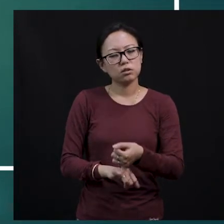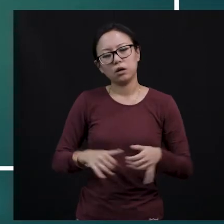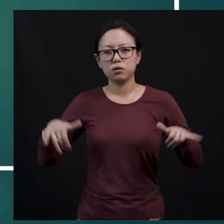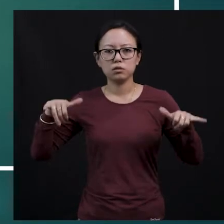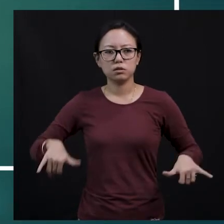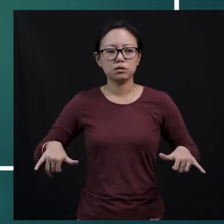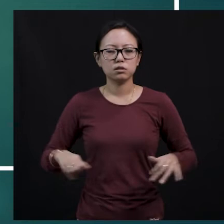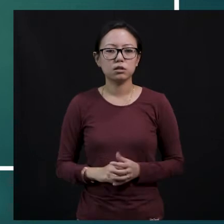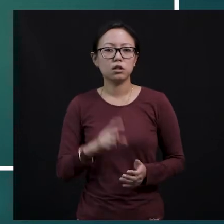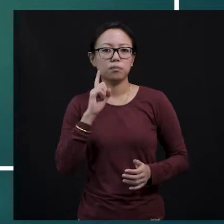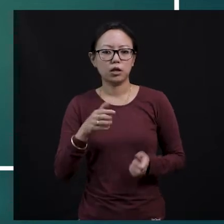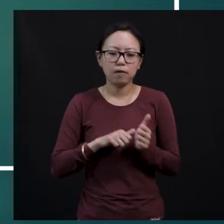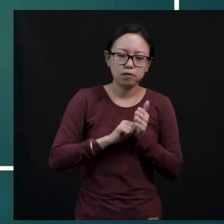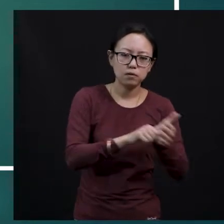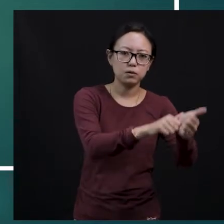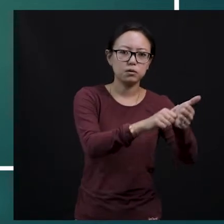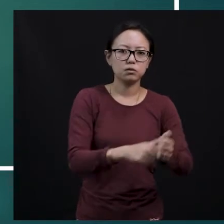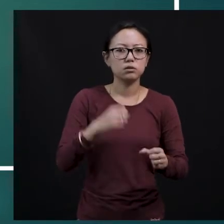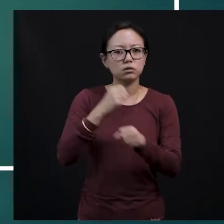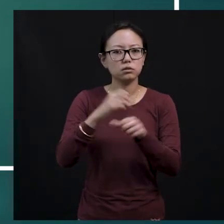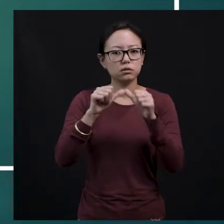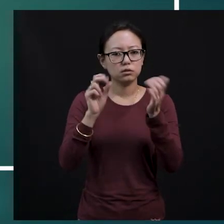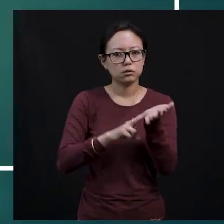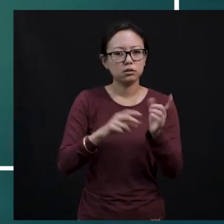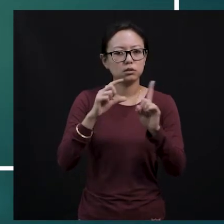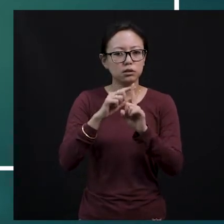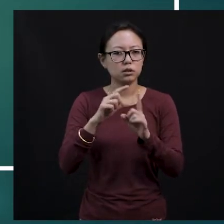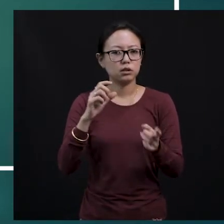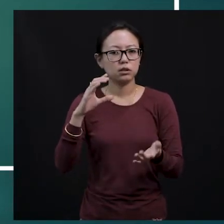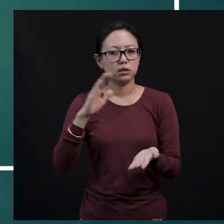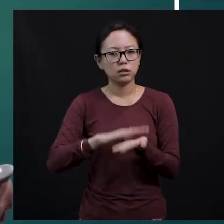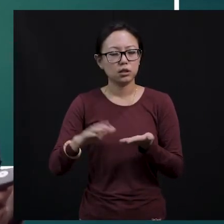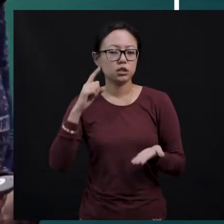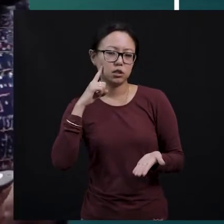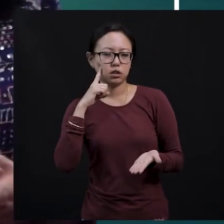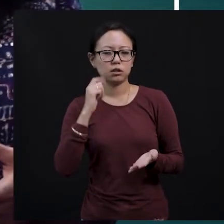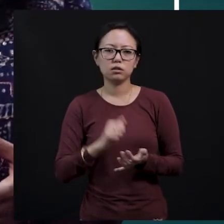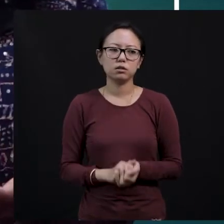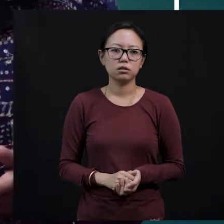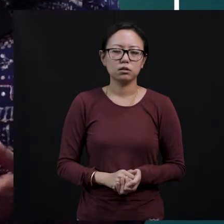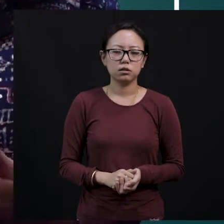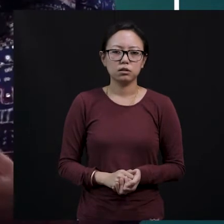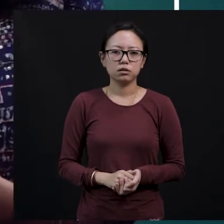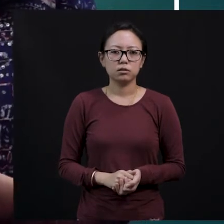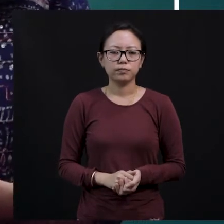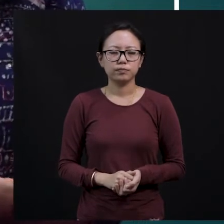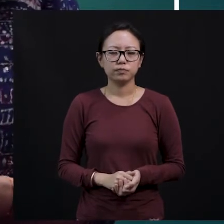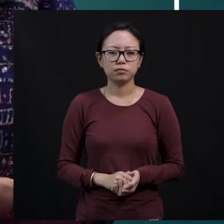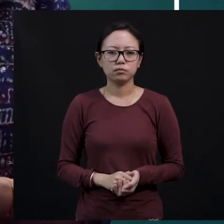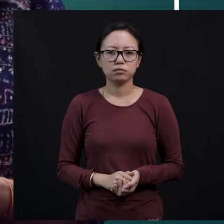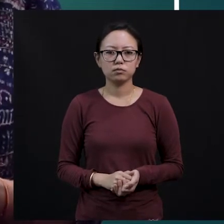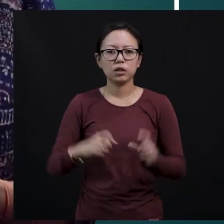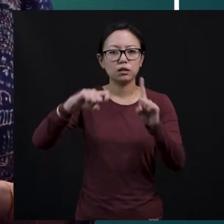he was a social reformer who was there when Mahatma Gandhi was also there. So he was from Kerala,